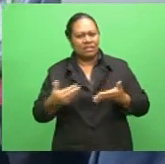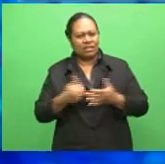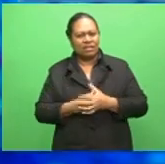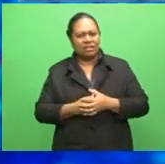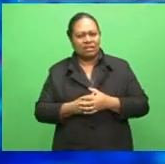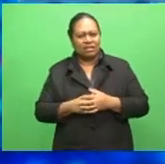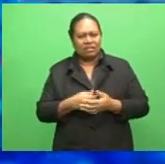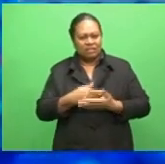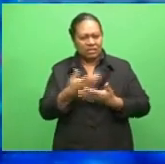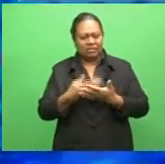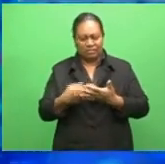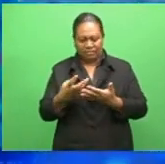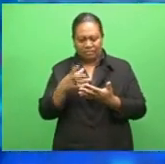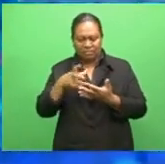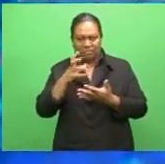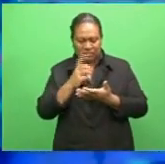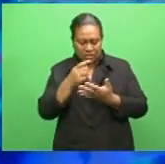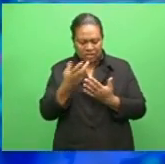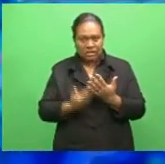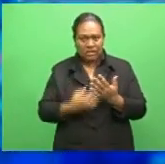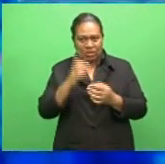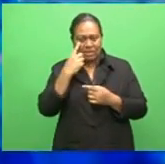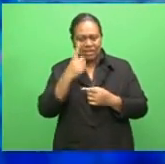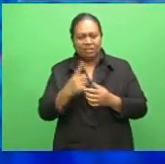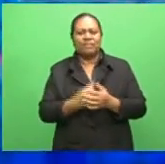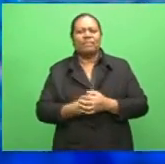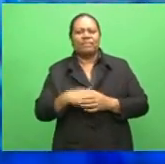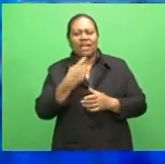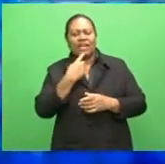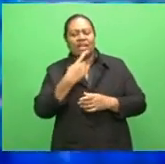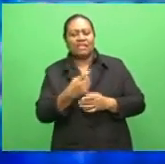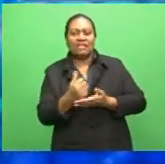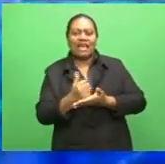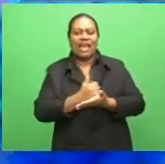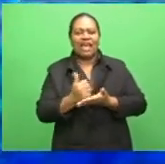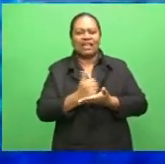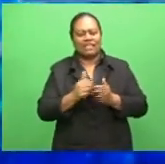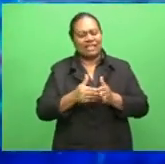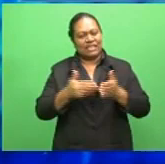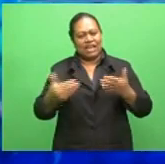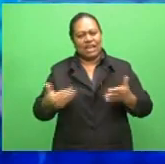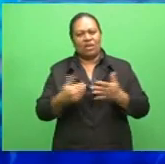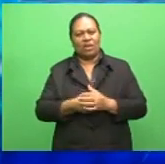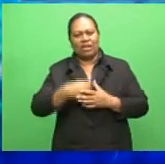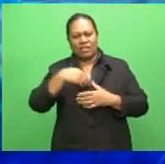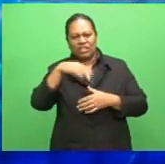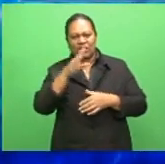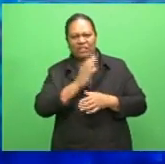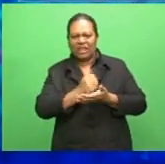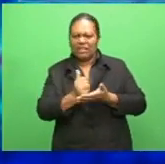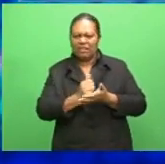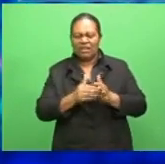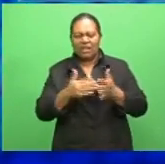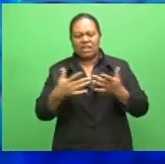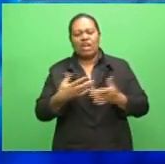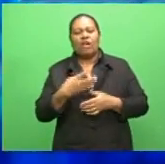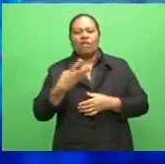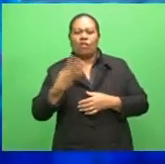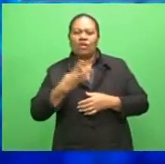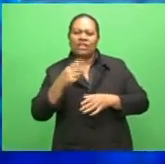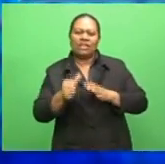comply. Vodafone Fiji has appointed Ronald Prasad as acting chief executive. Prasad has over 14 years' experience